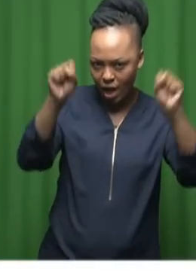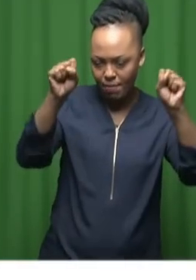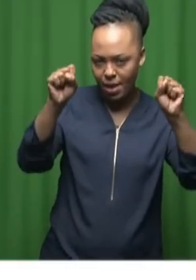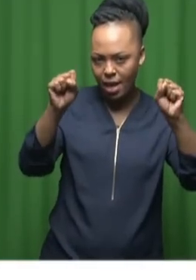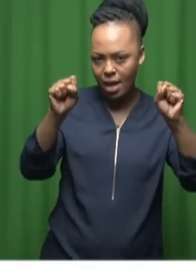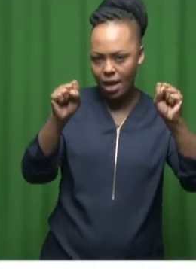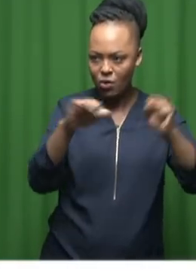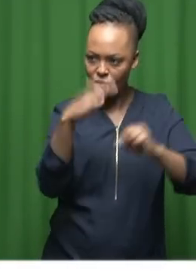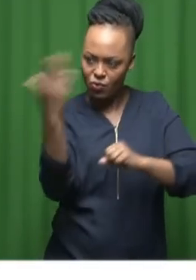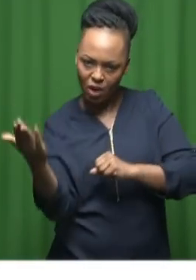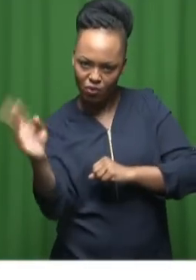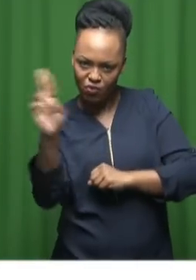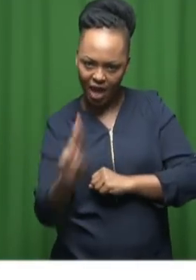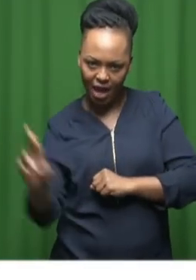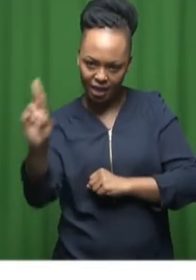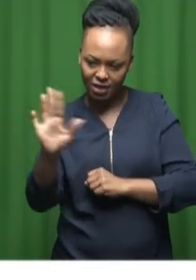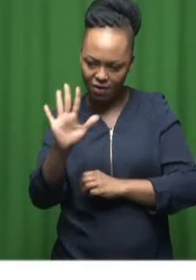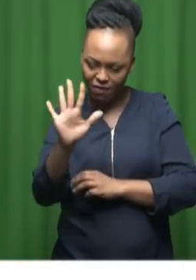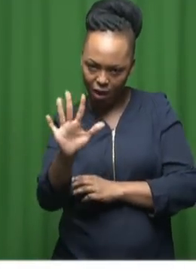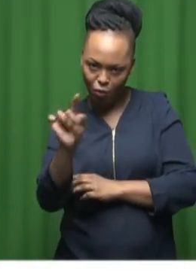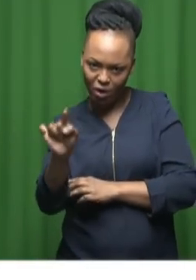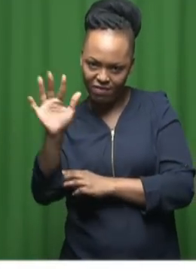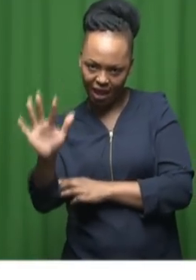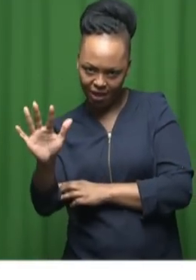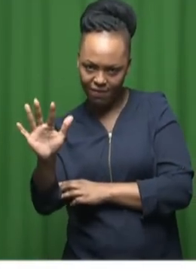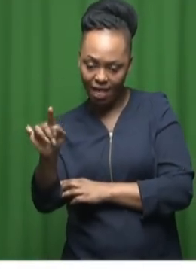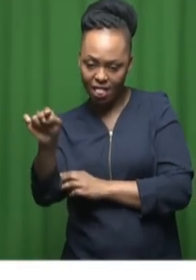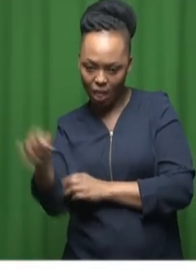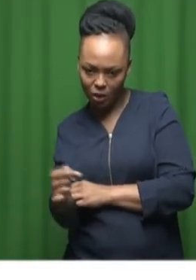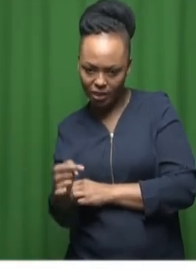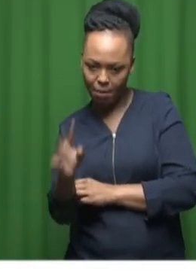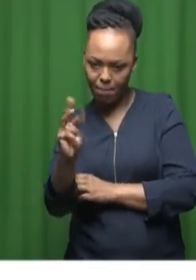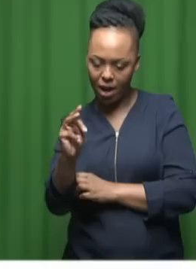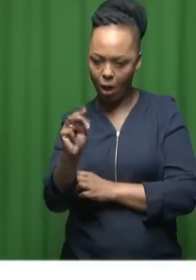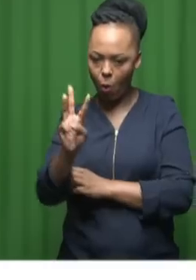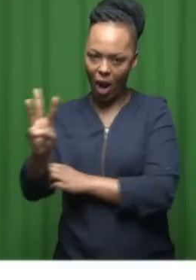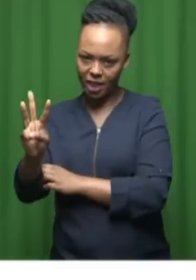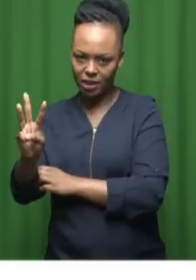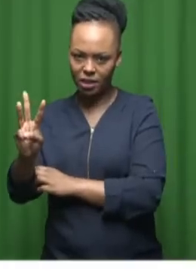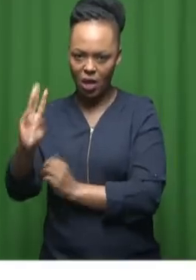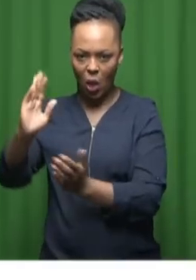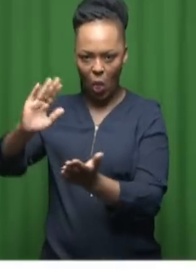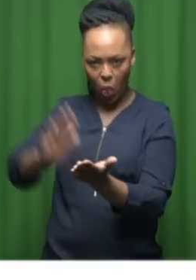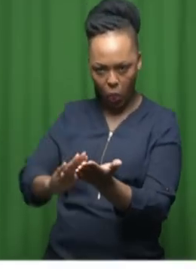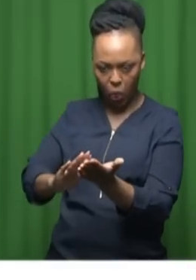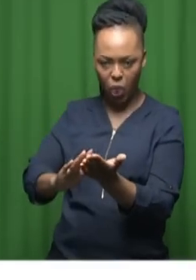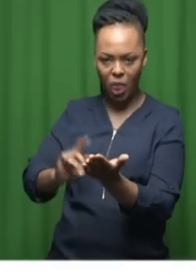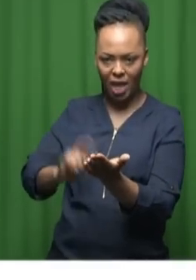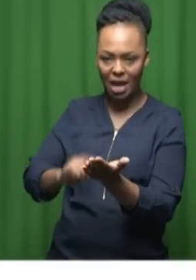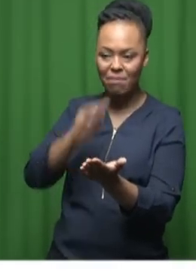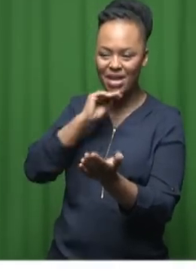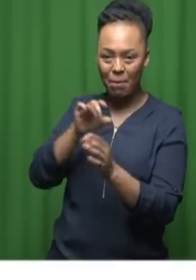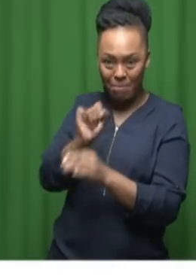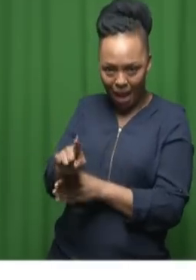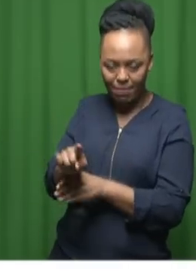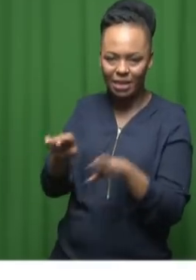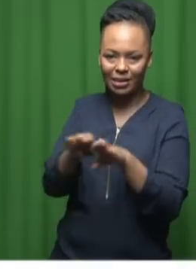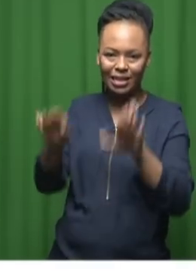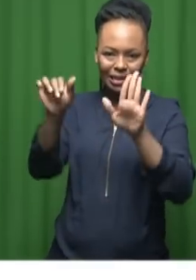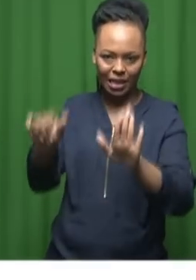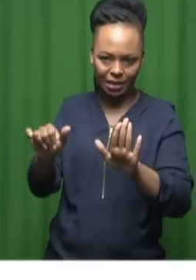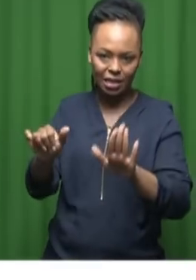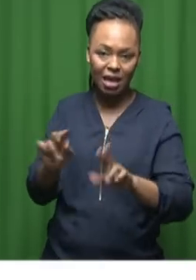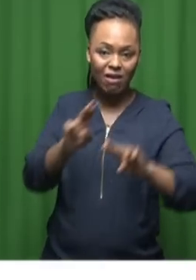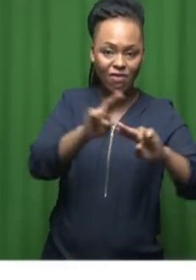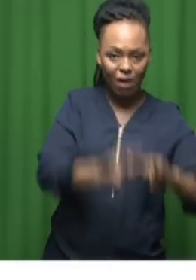across on the right, it was 5.5 thousand megawatts which were reduced, which is essentially stage 6. February,